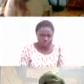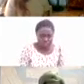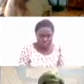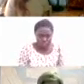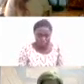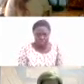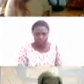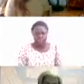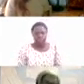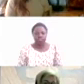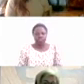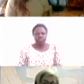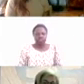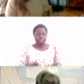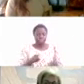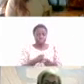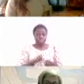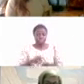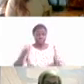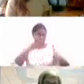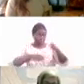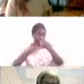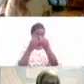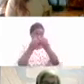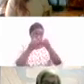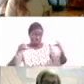by abusing them sexually.